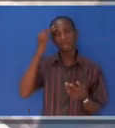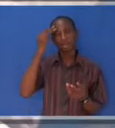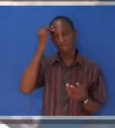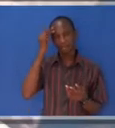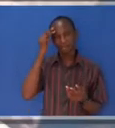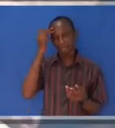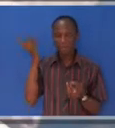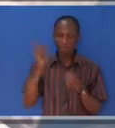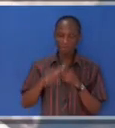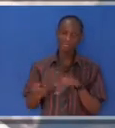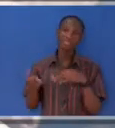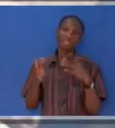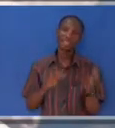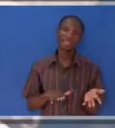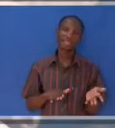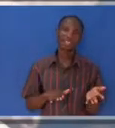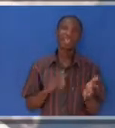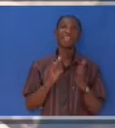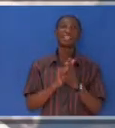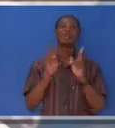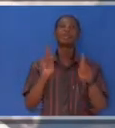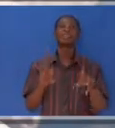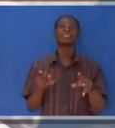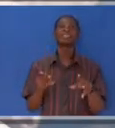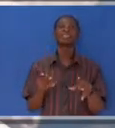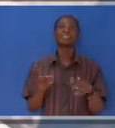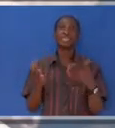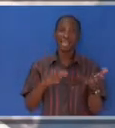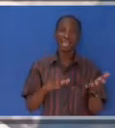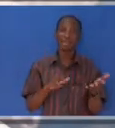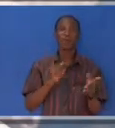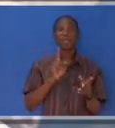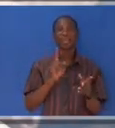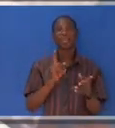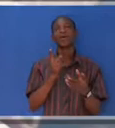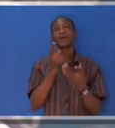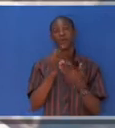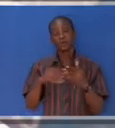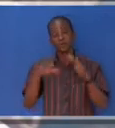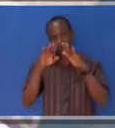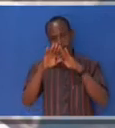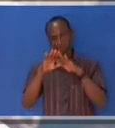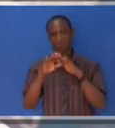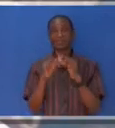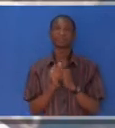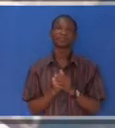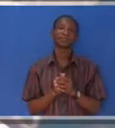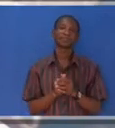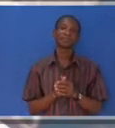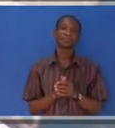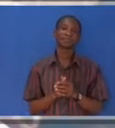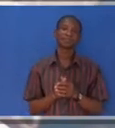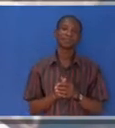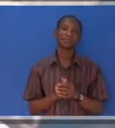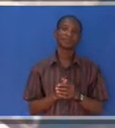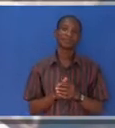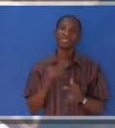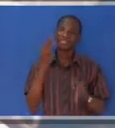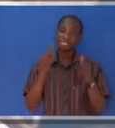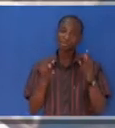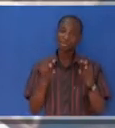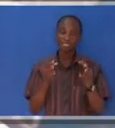a ko sisi afi nu wawu saa nimpa no owu a ne honhom ekọ Abraham kukum atemu da Jesus